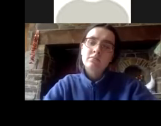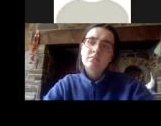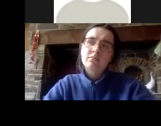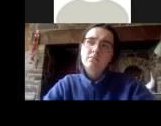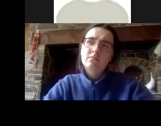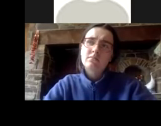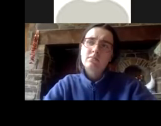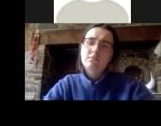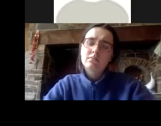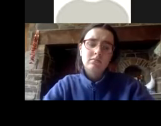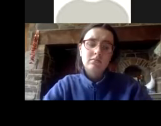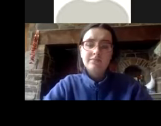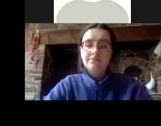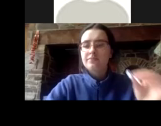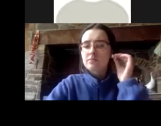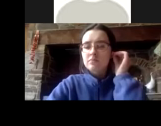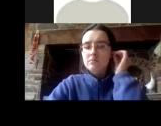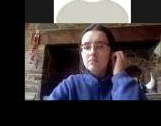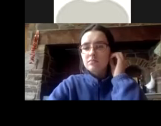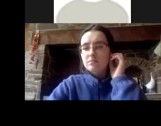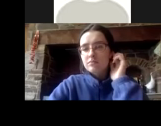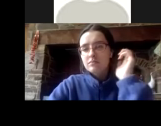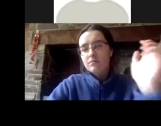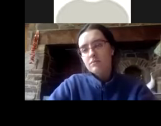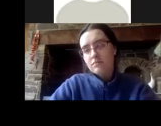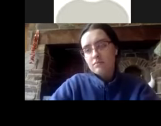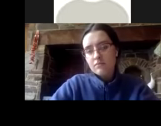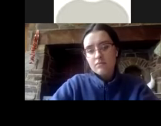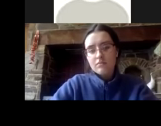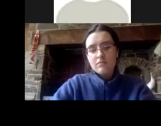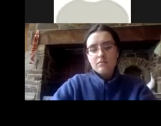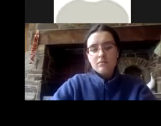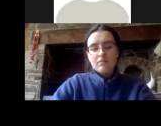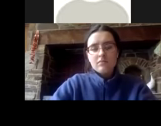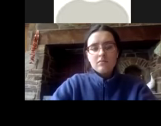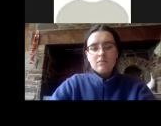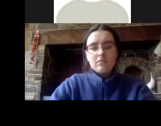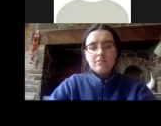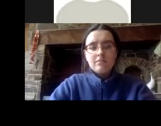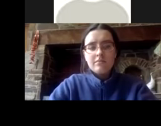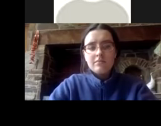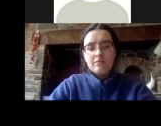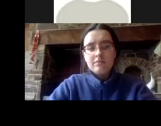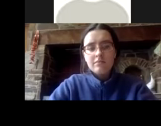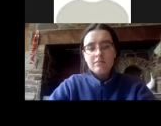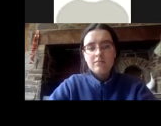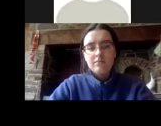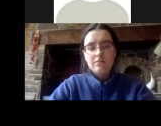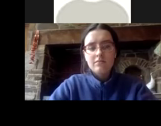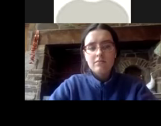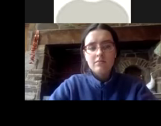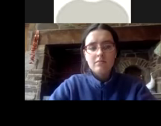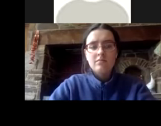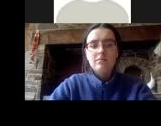reference today. And then the other piece that we need to think about when we're thinking about discourse analysis is who's your target